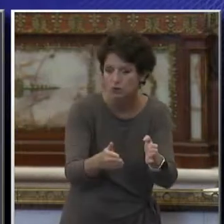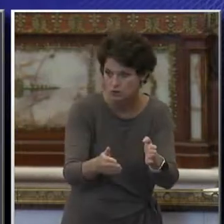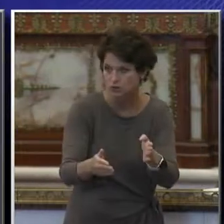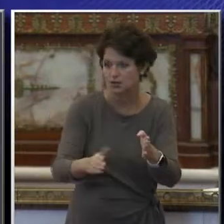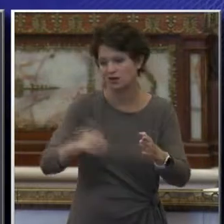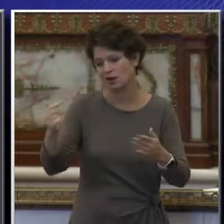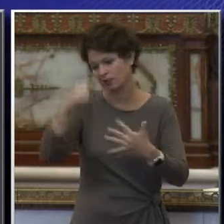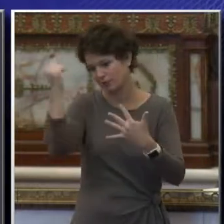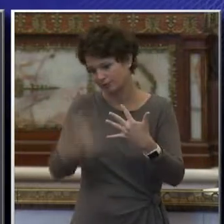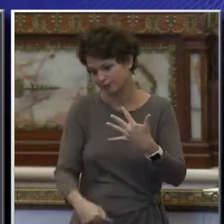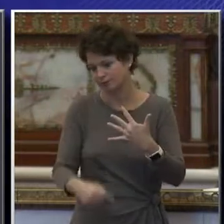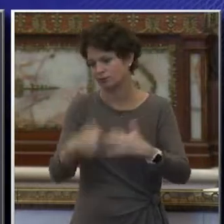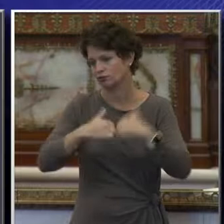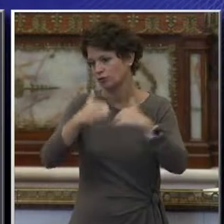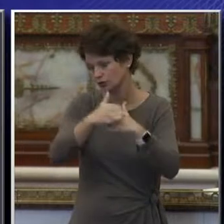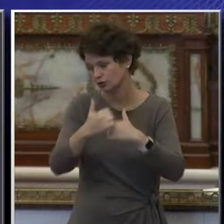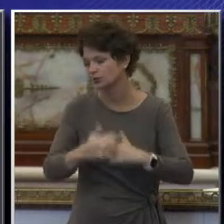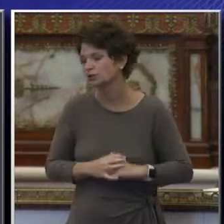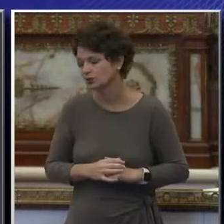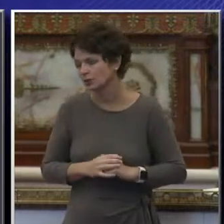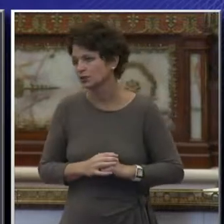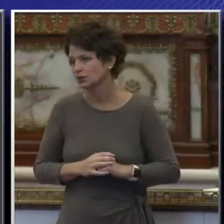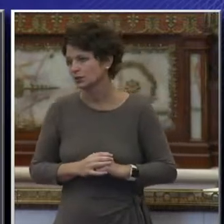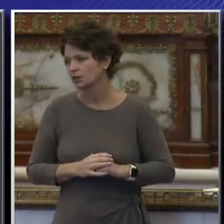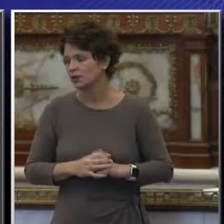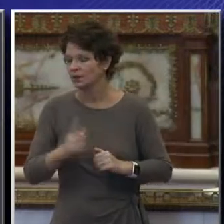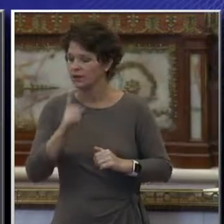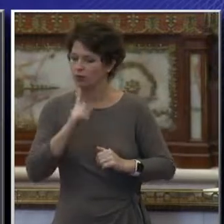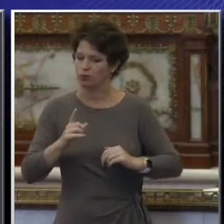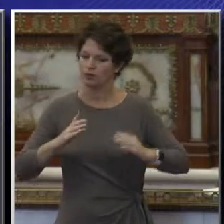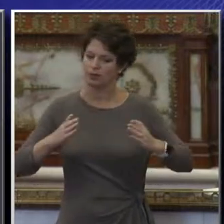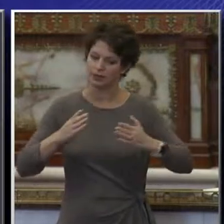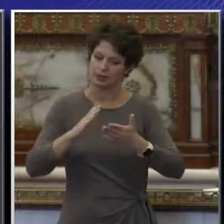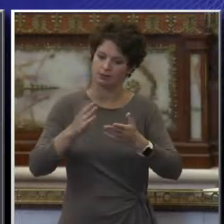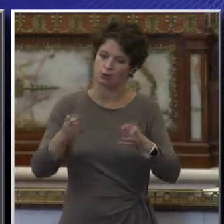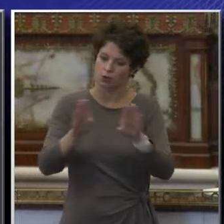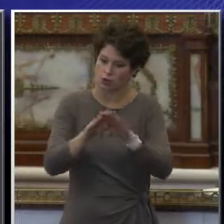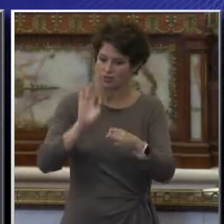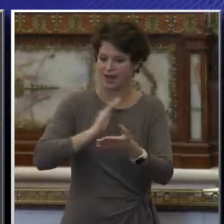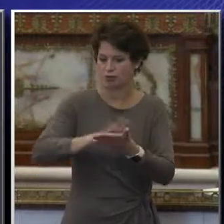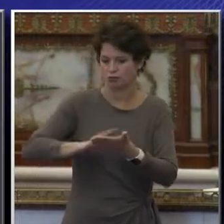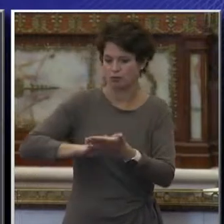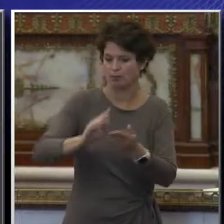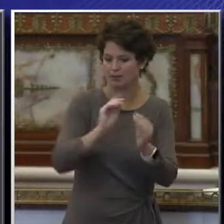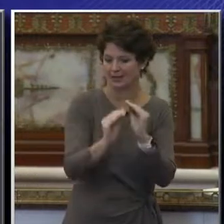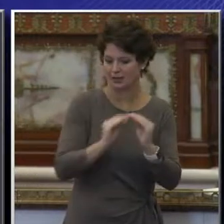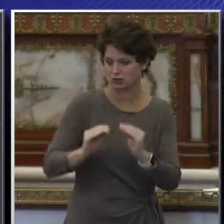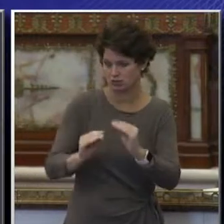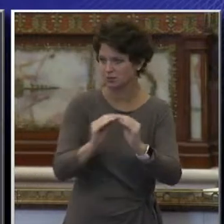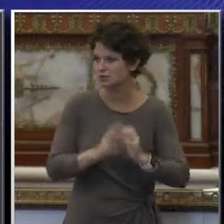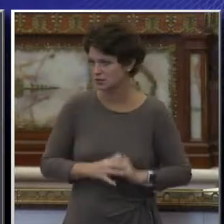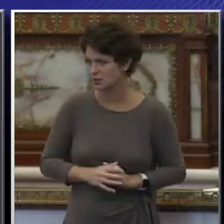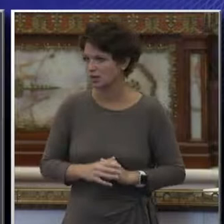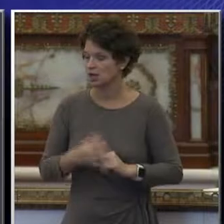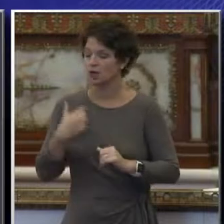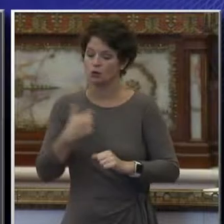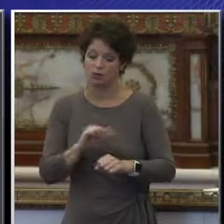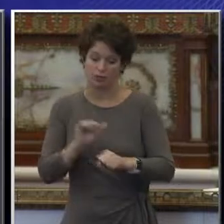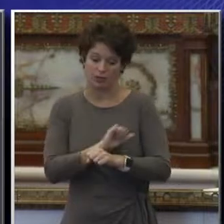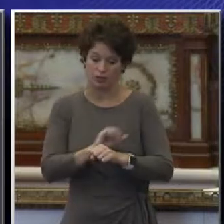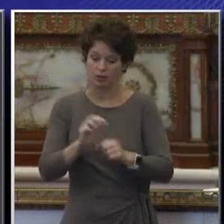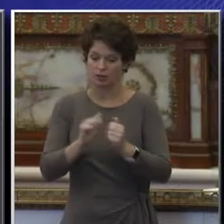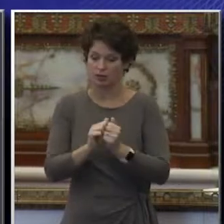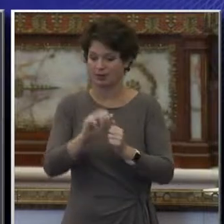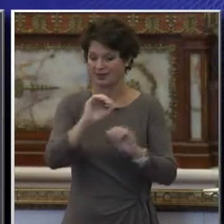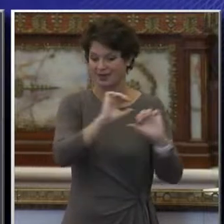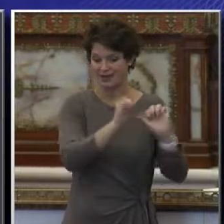other infrastructure that really closes out the remediation. So that is something that we've been working not only with the